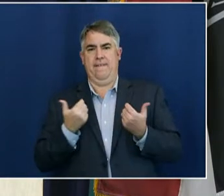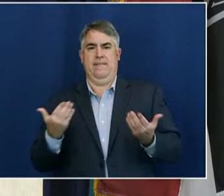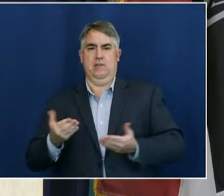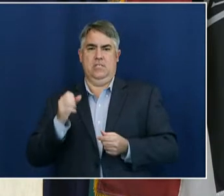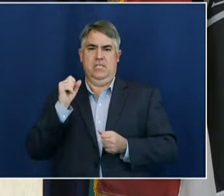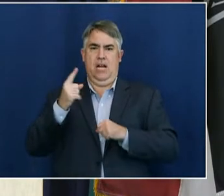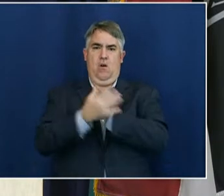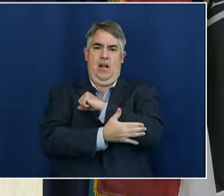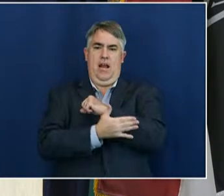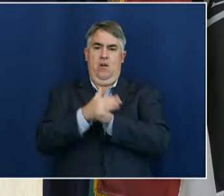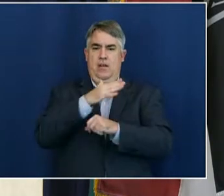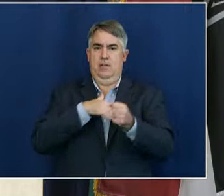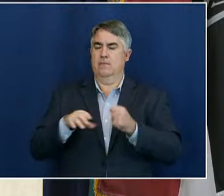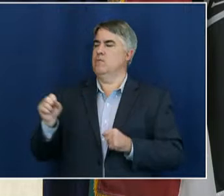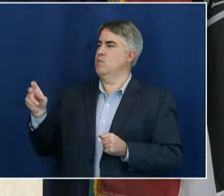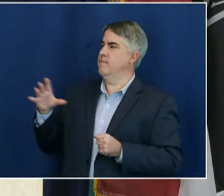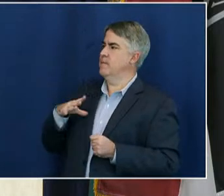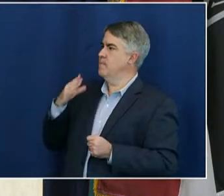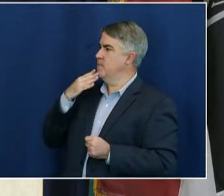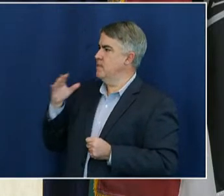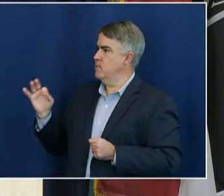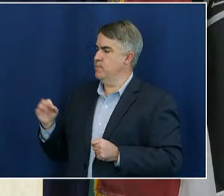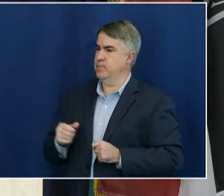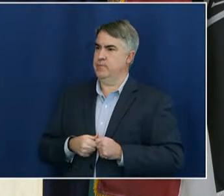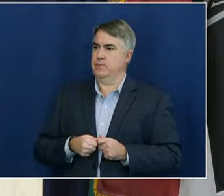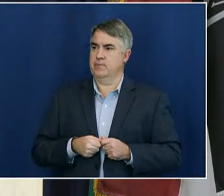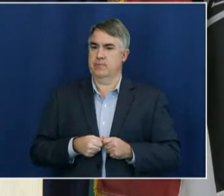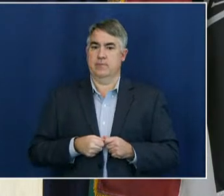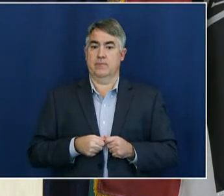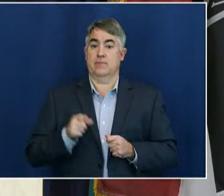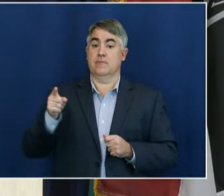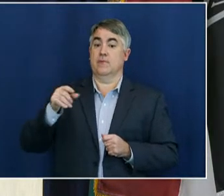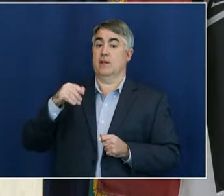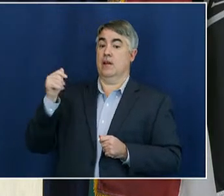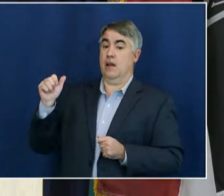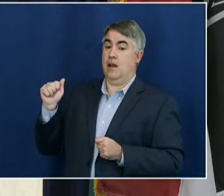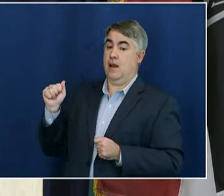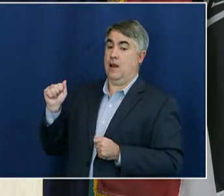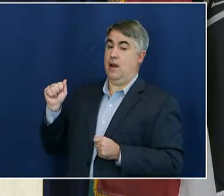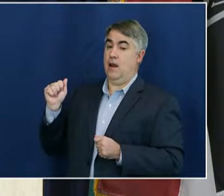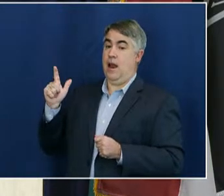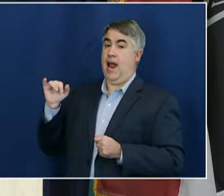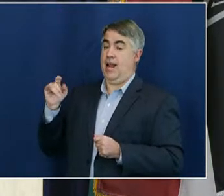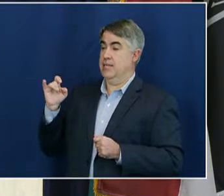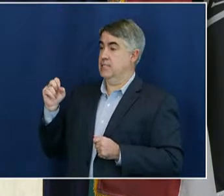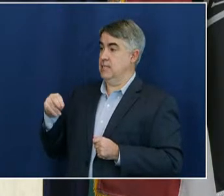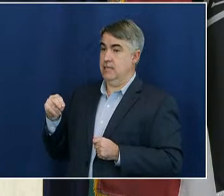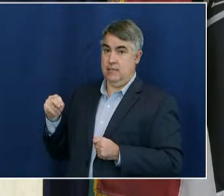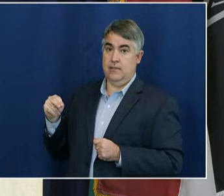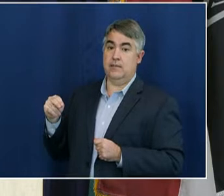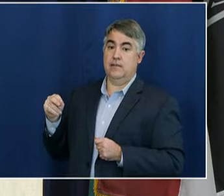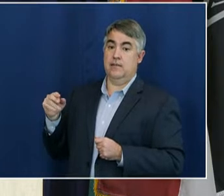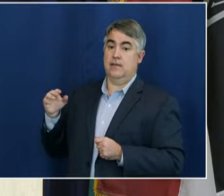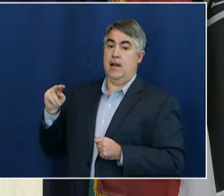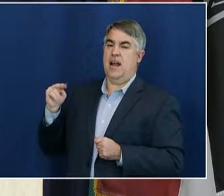Okay, thank you. Thank you. Next question. Allison Ash, NBC7.